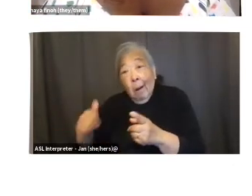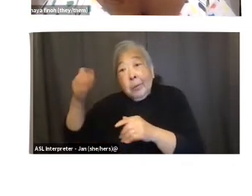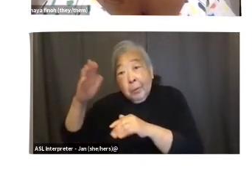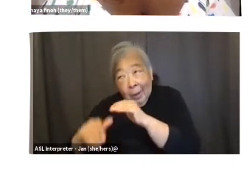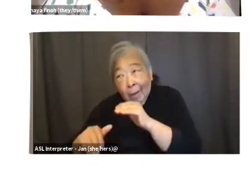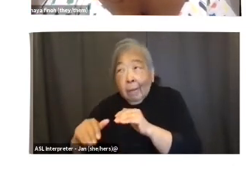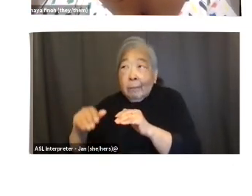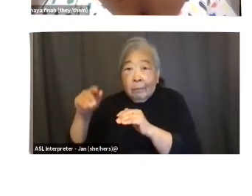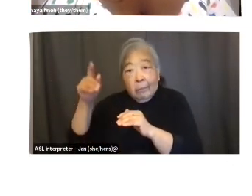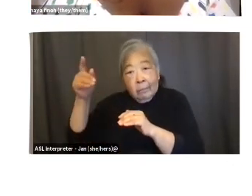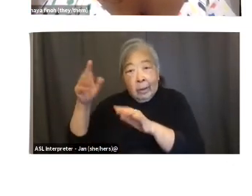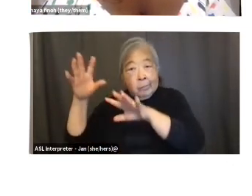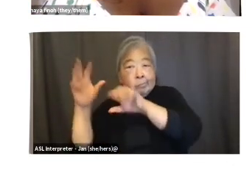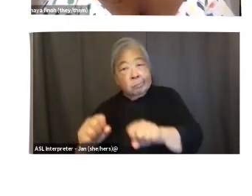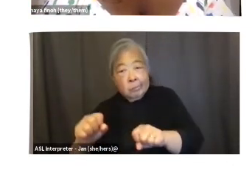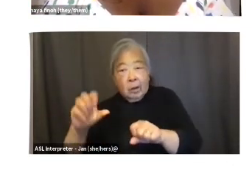relations.